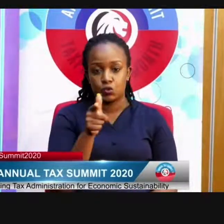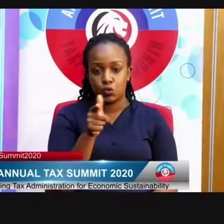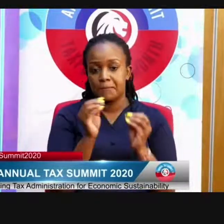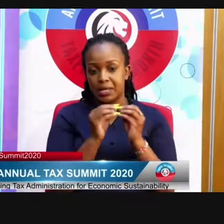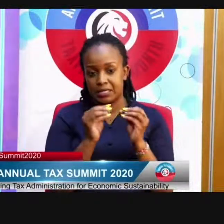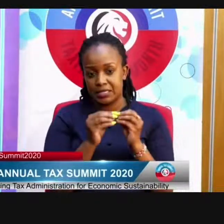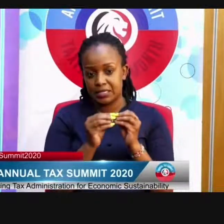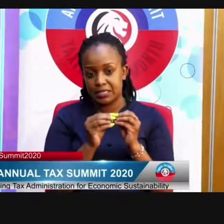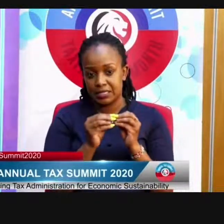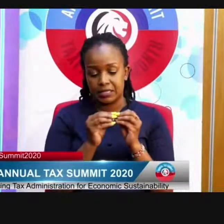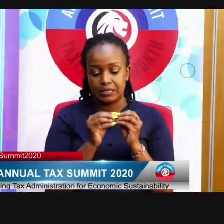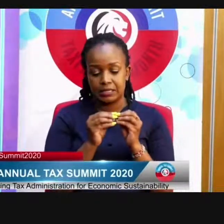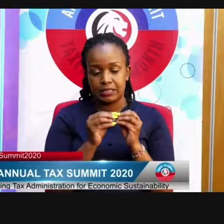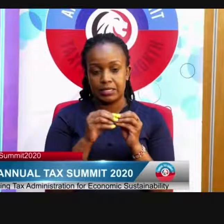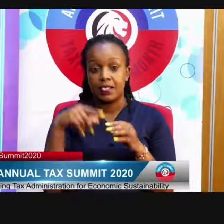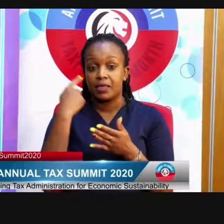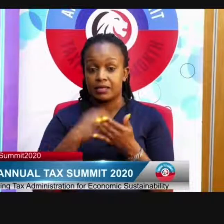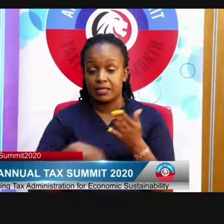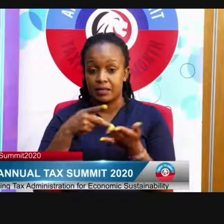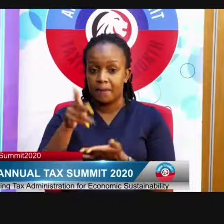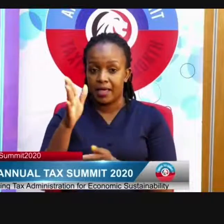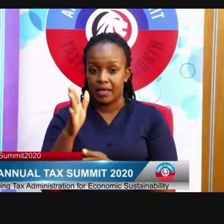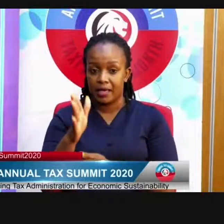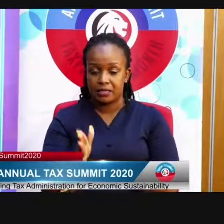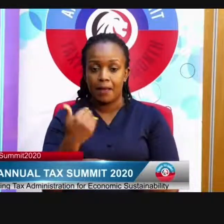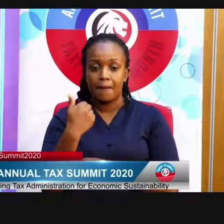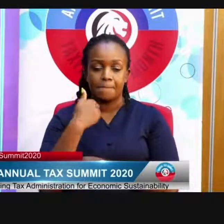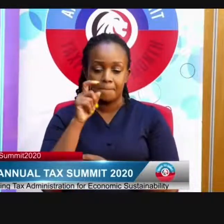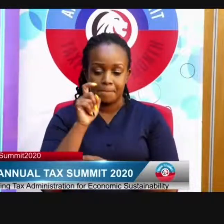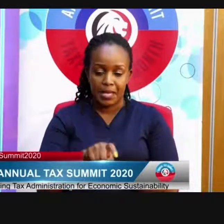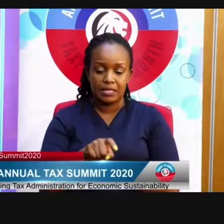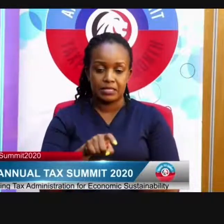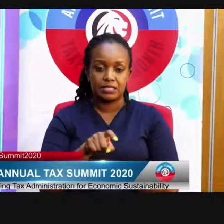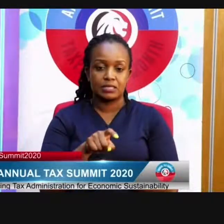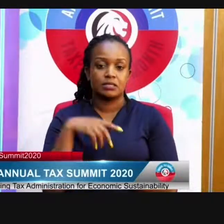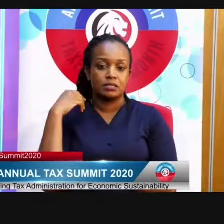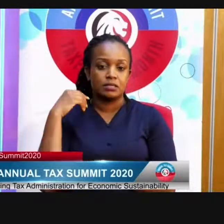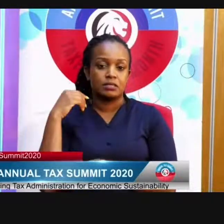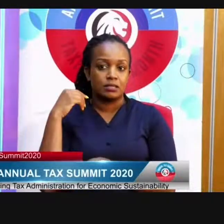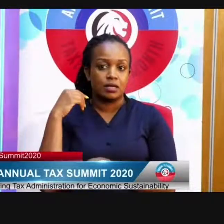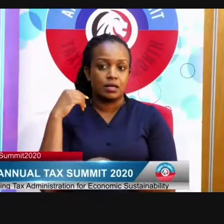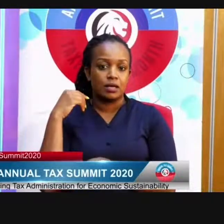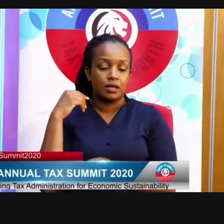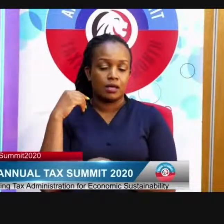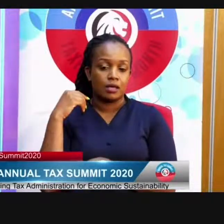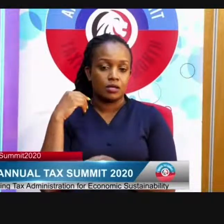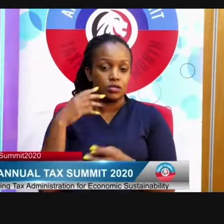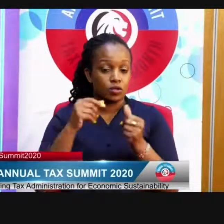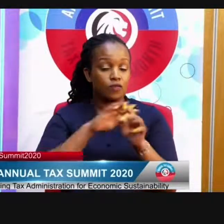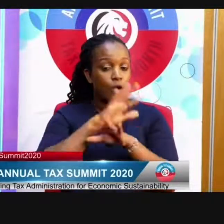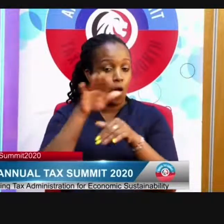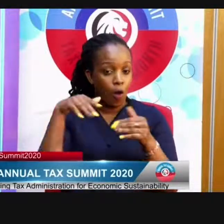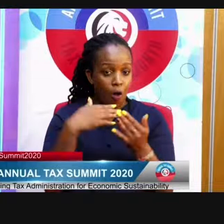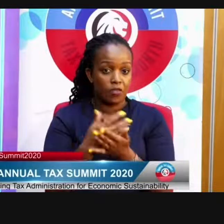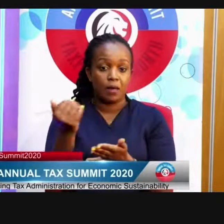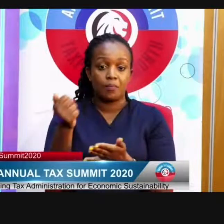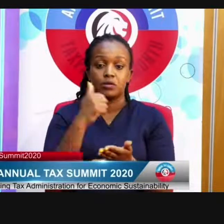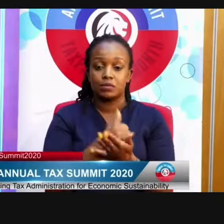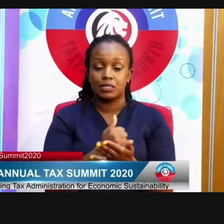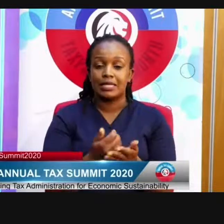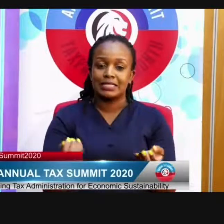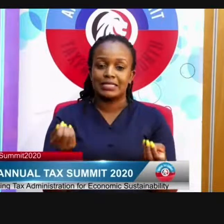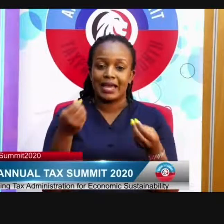make appointments in terms of interactions that they would have had to make directly in the